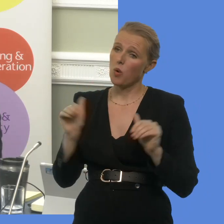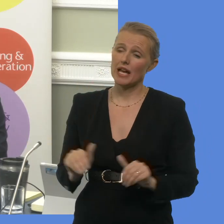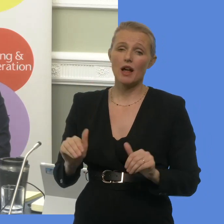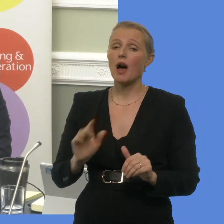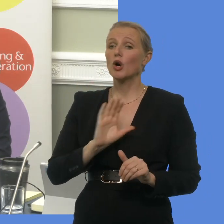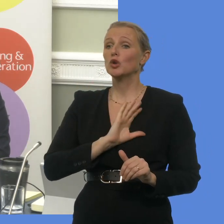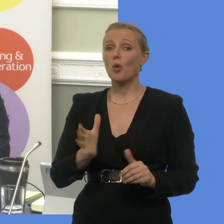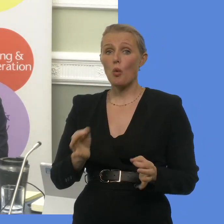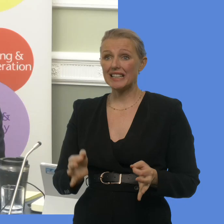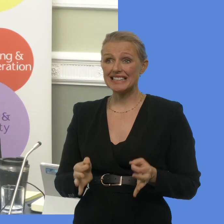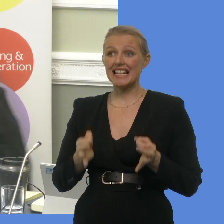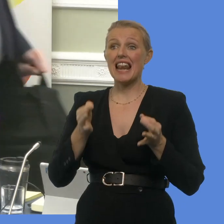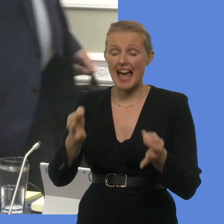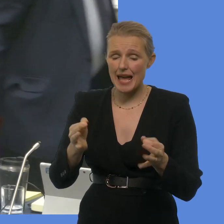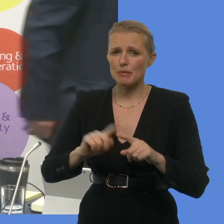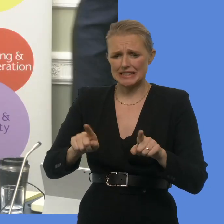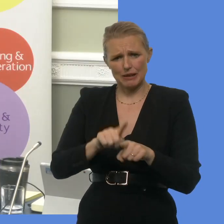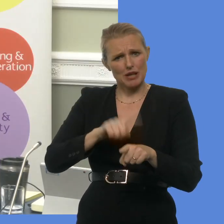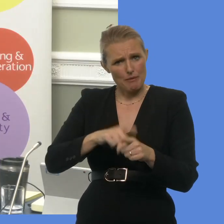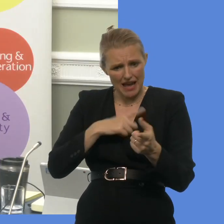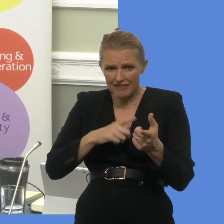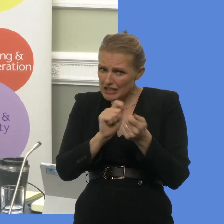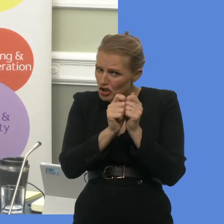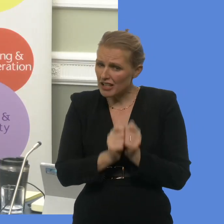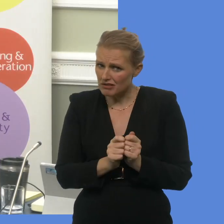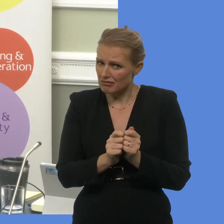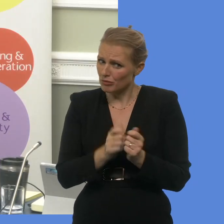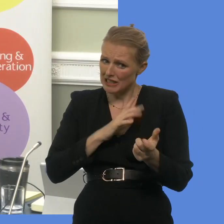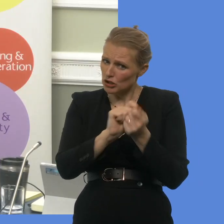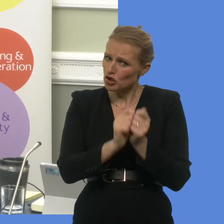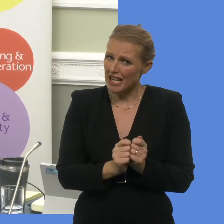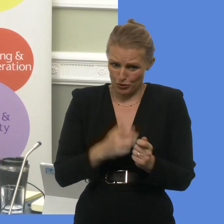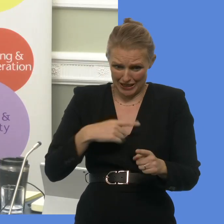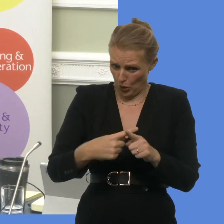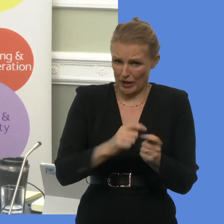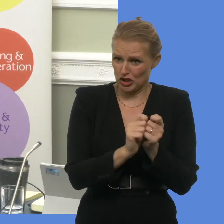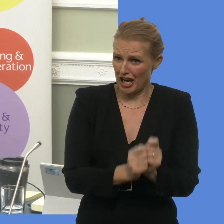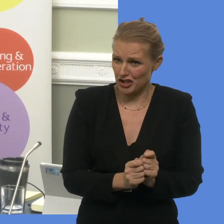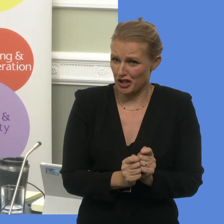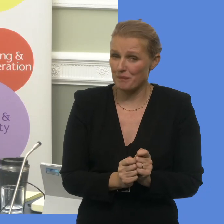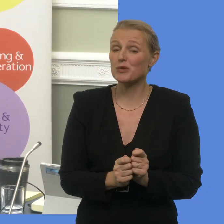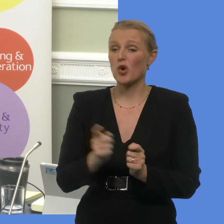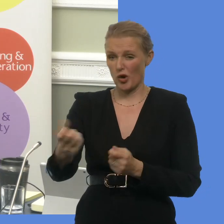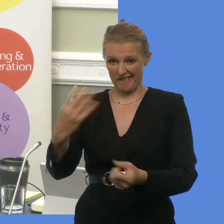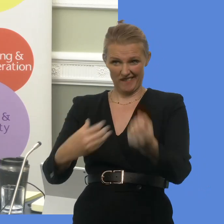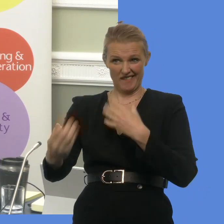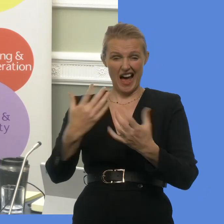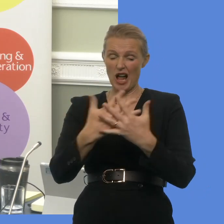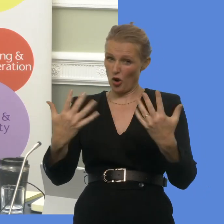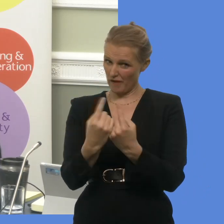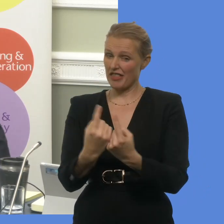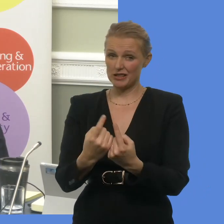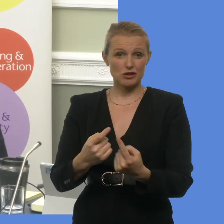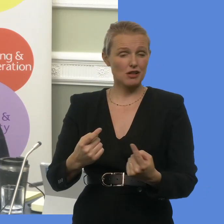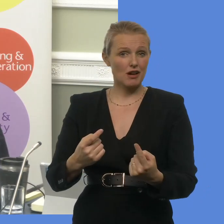delay any tweaks that need to be made or changes. So I think you have set out a number of things there that I think tally, and a number of things that